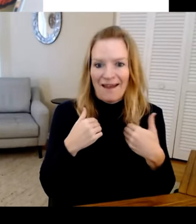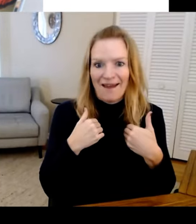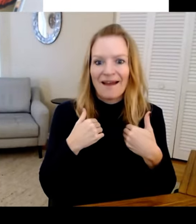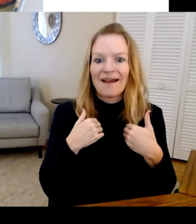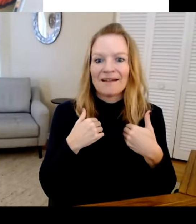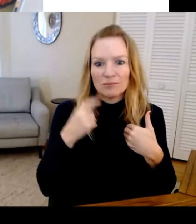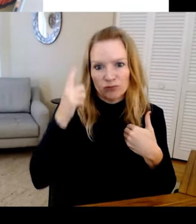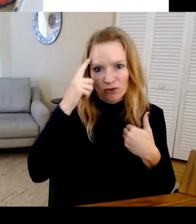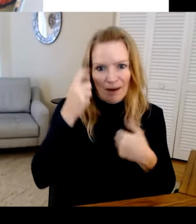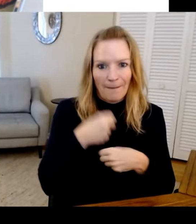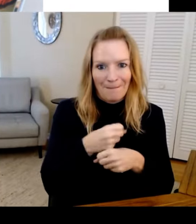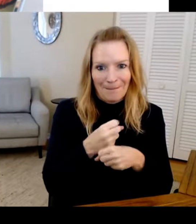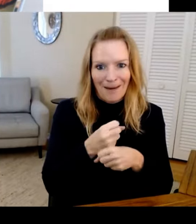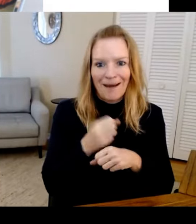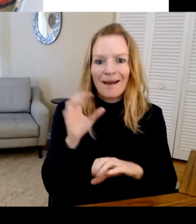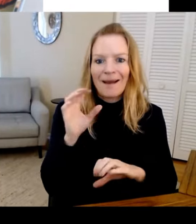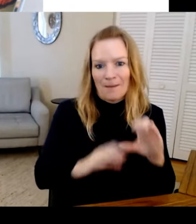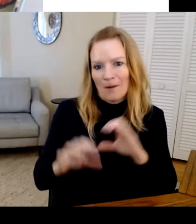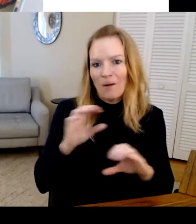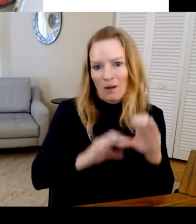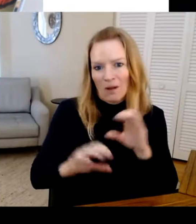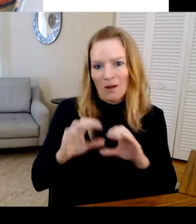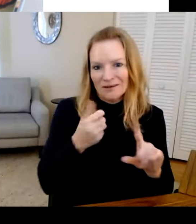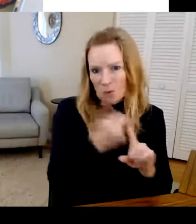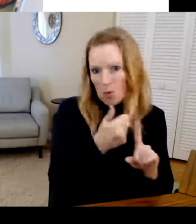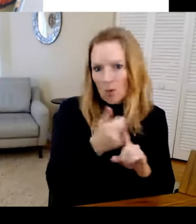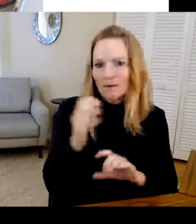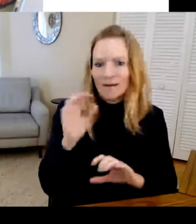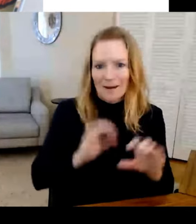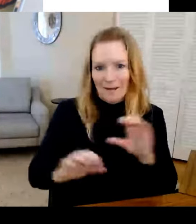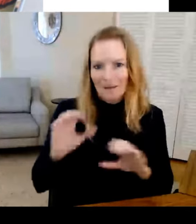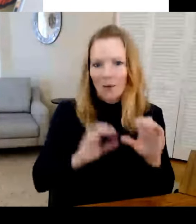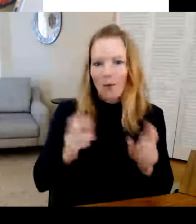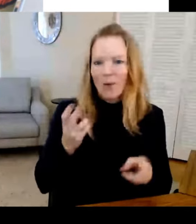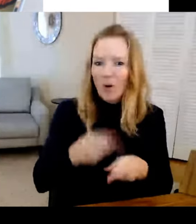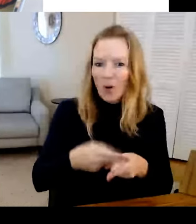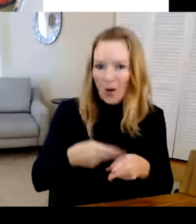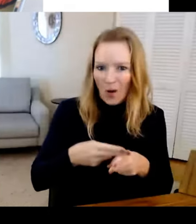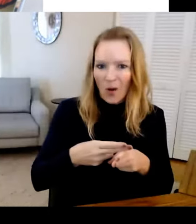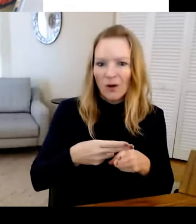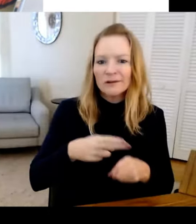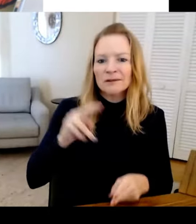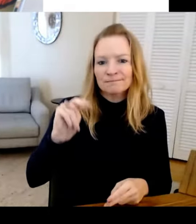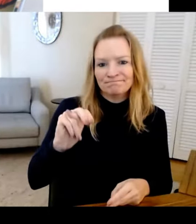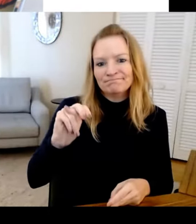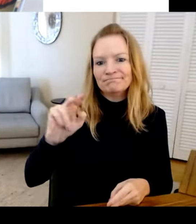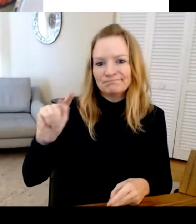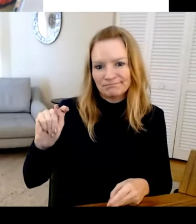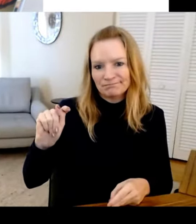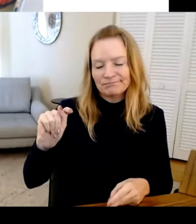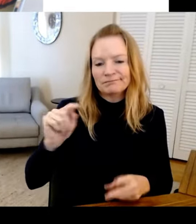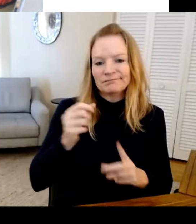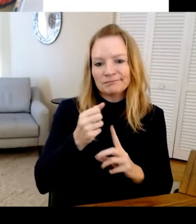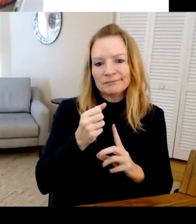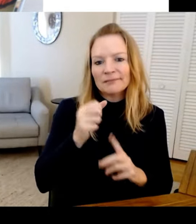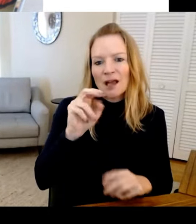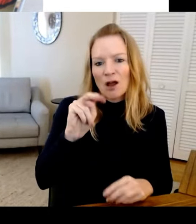cells. Third, you have the makeup, the composition of the brain. It does include chemicals